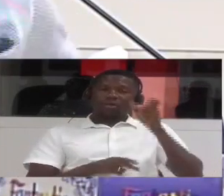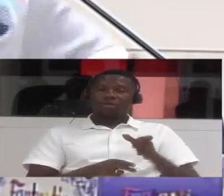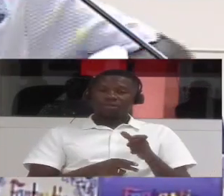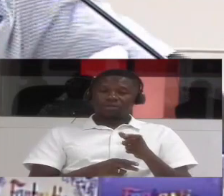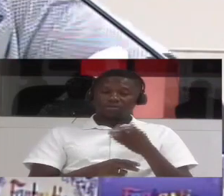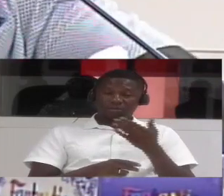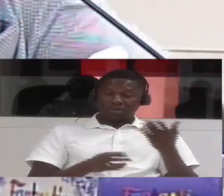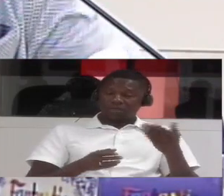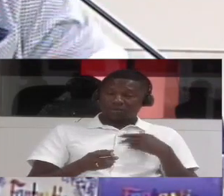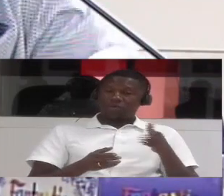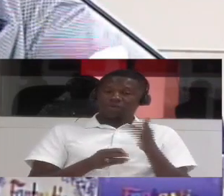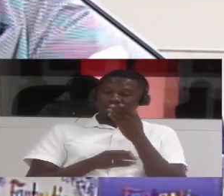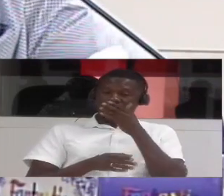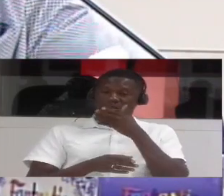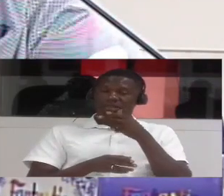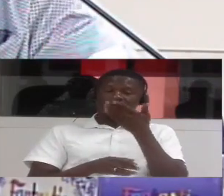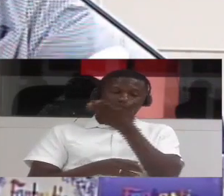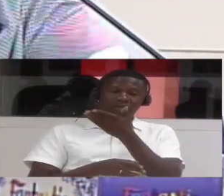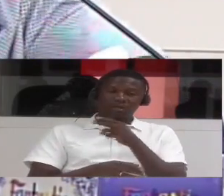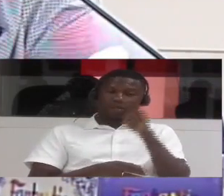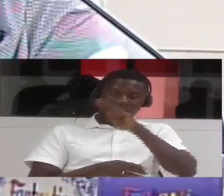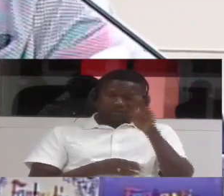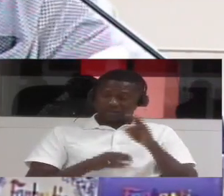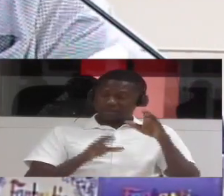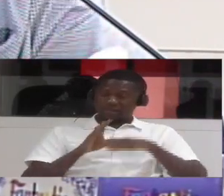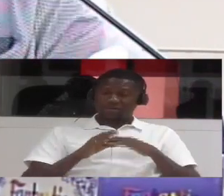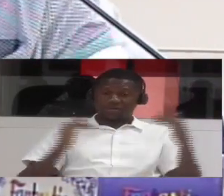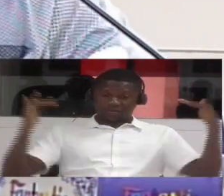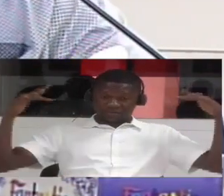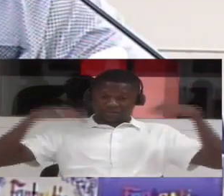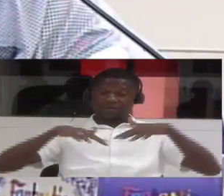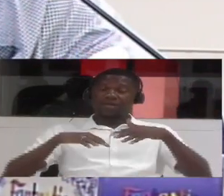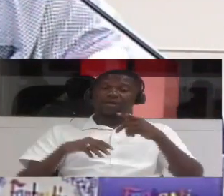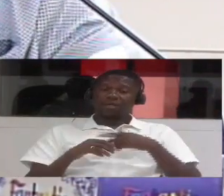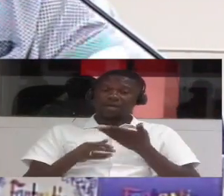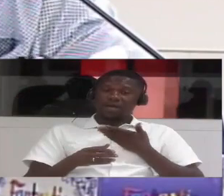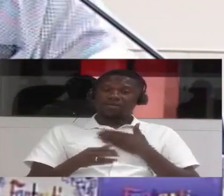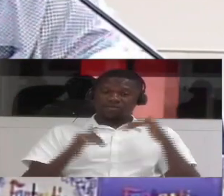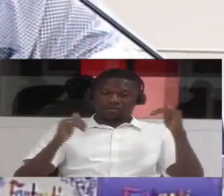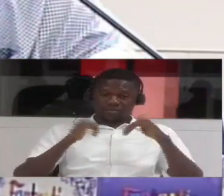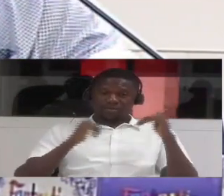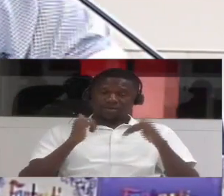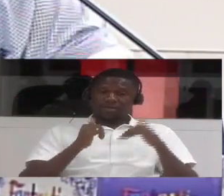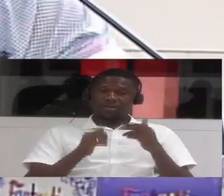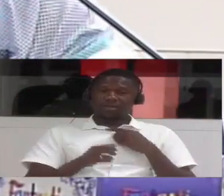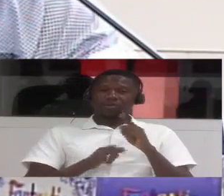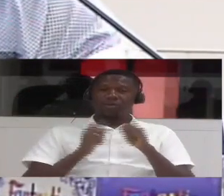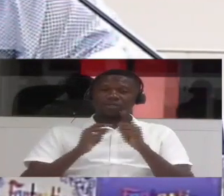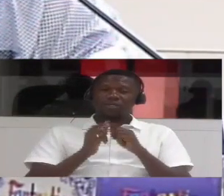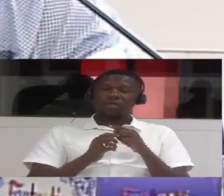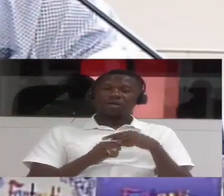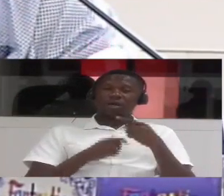there. The National Assembly was having sessions. It was the State